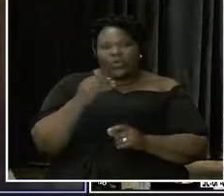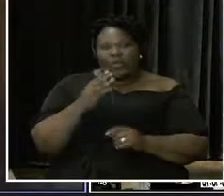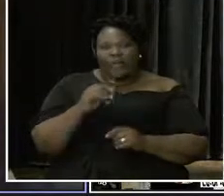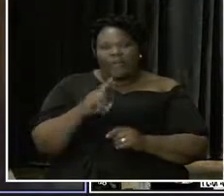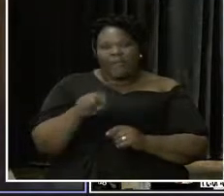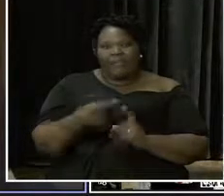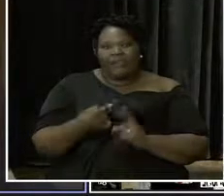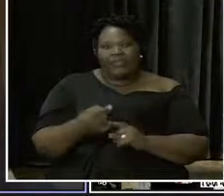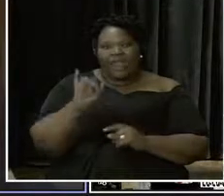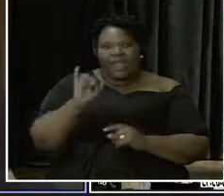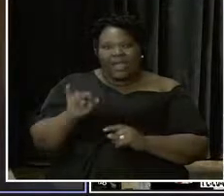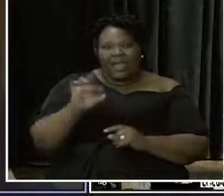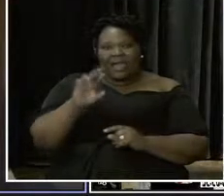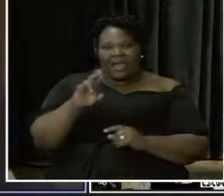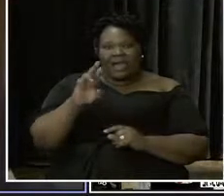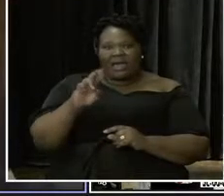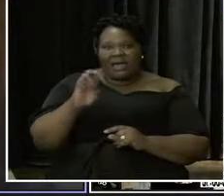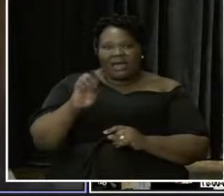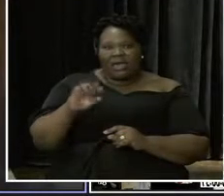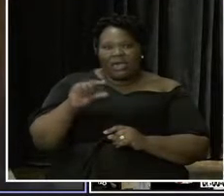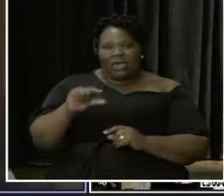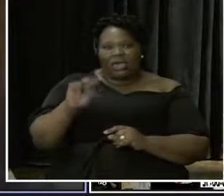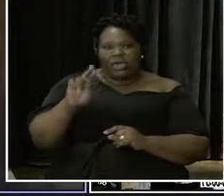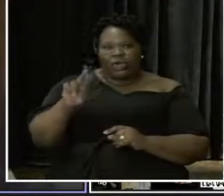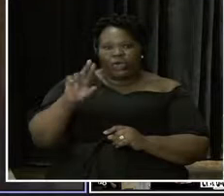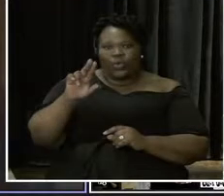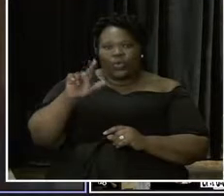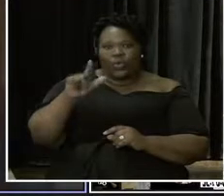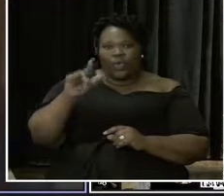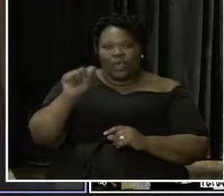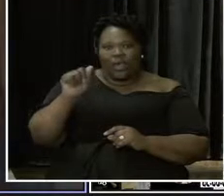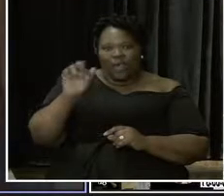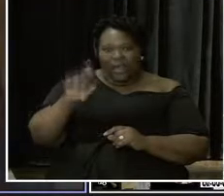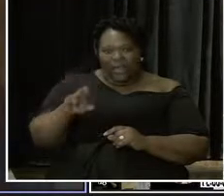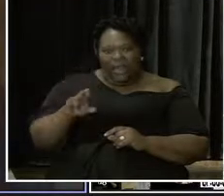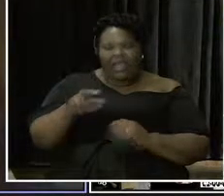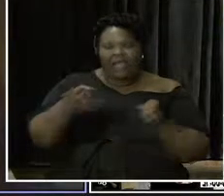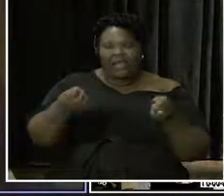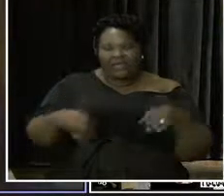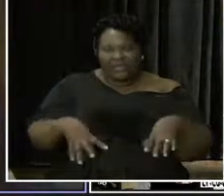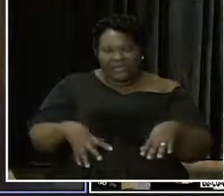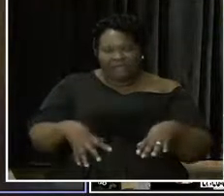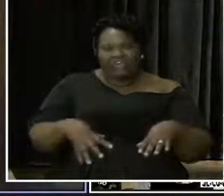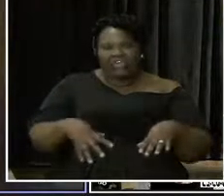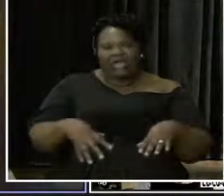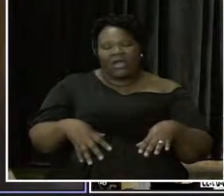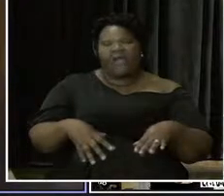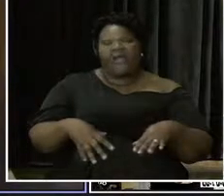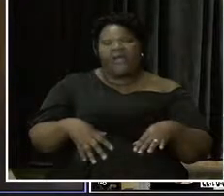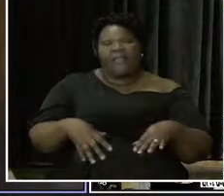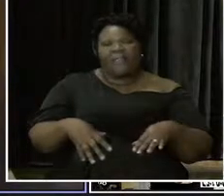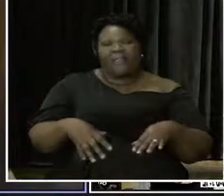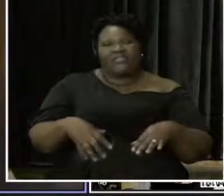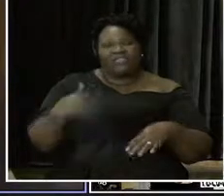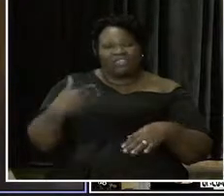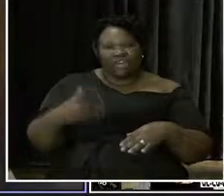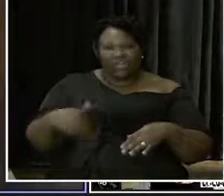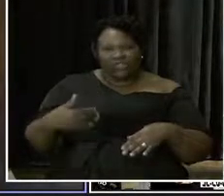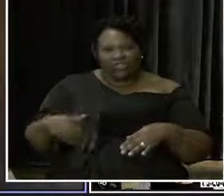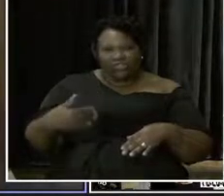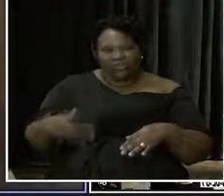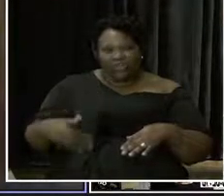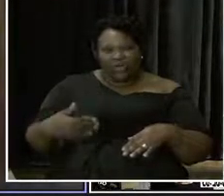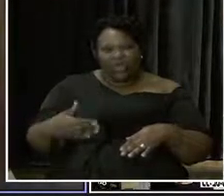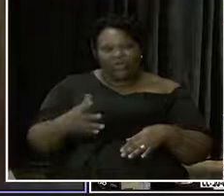irregular expenditure regularly. We see it in our monthly budget statement reports, and it's always a bit of a mystery as to what's